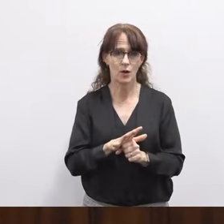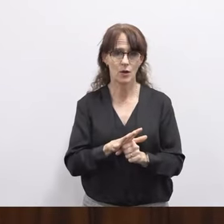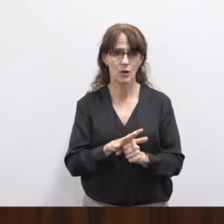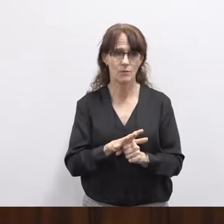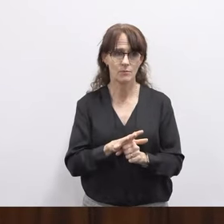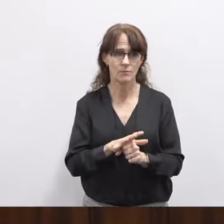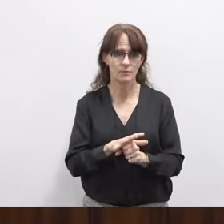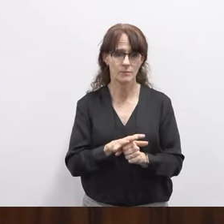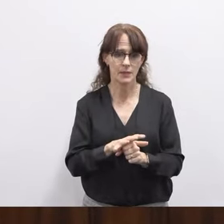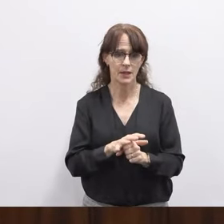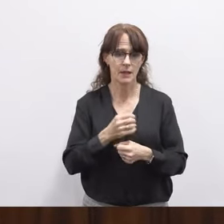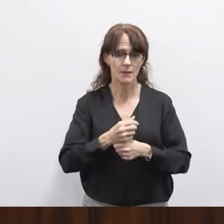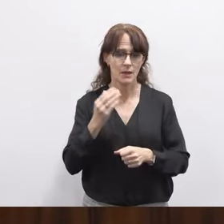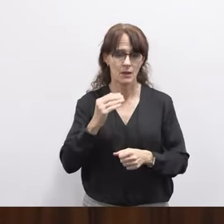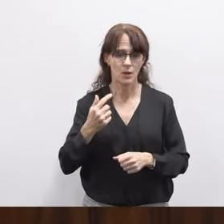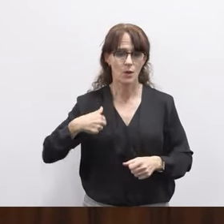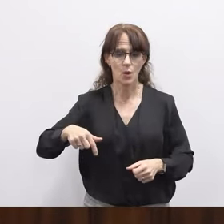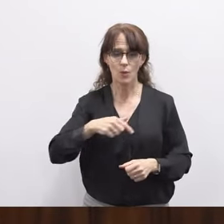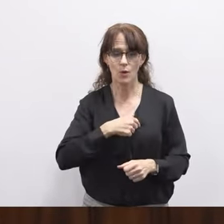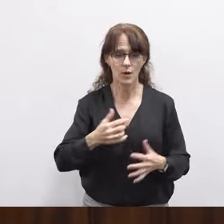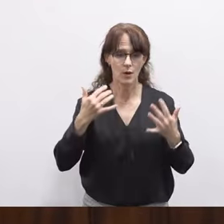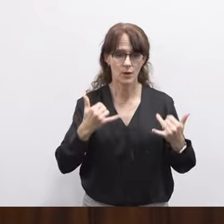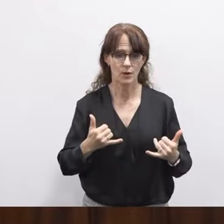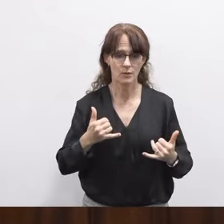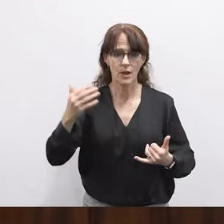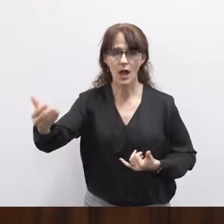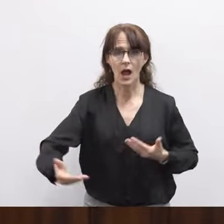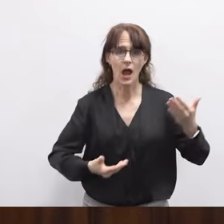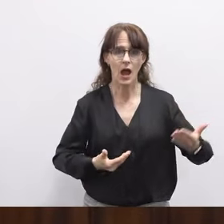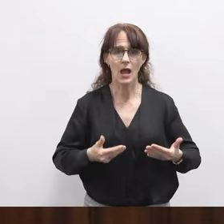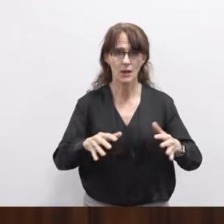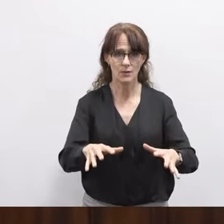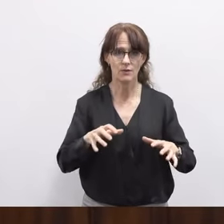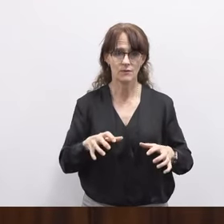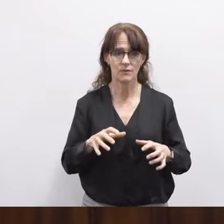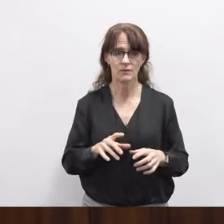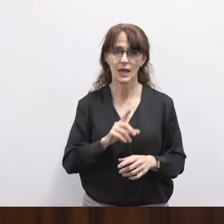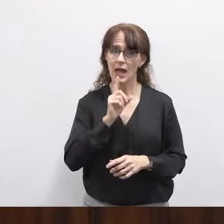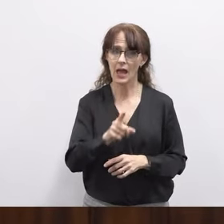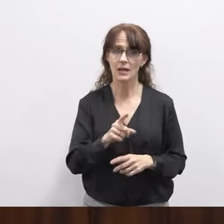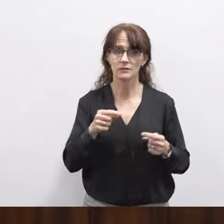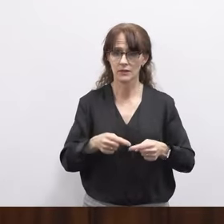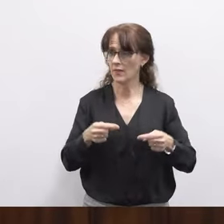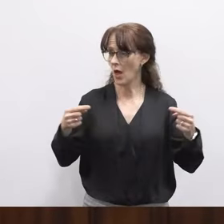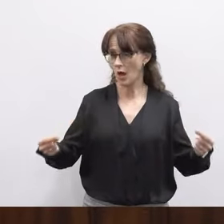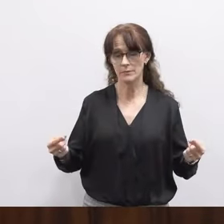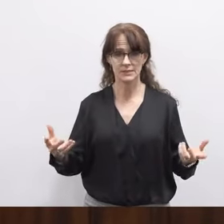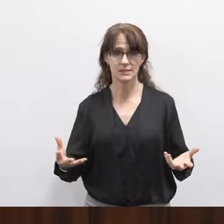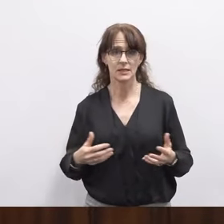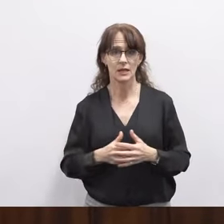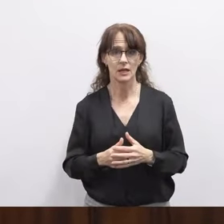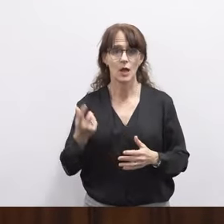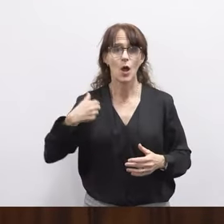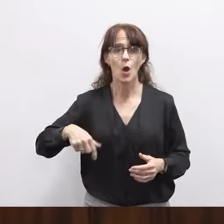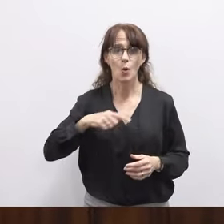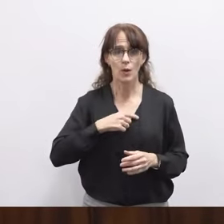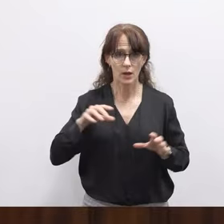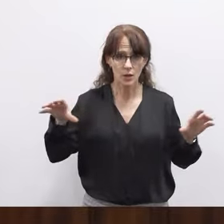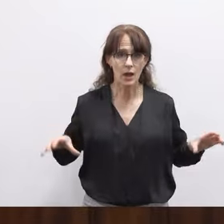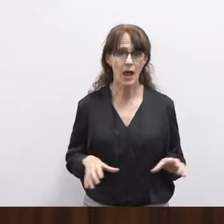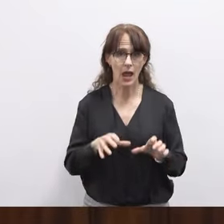I should say, that we are not currently in a hiring freeze. As a matter of fact, it's the complete opposite. We are